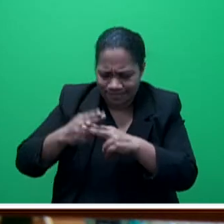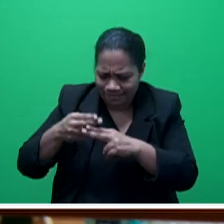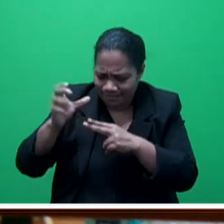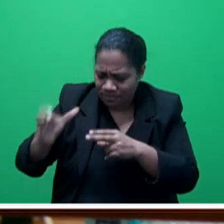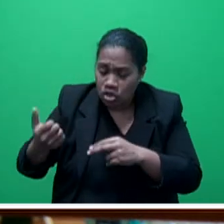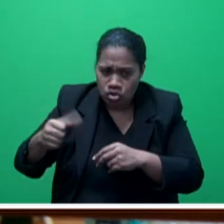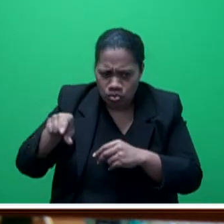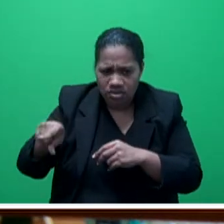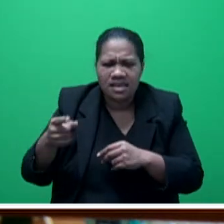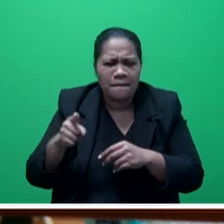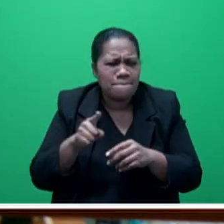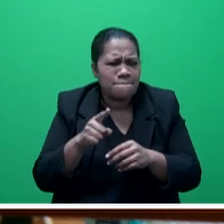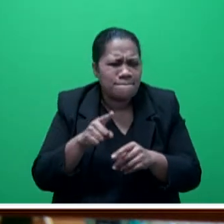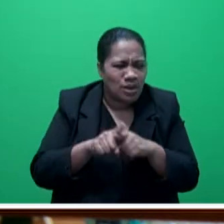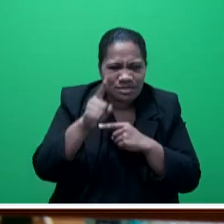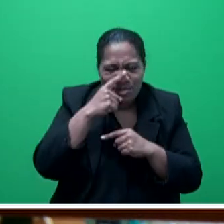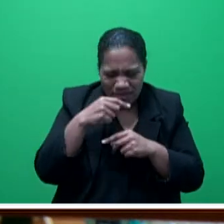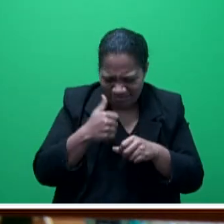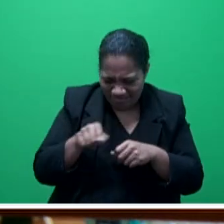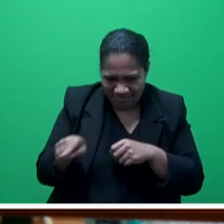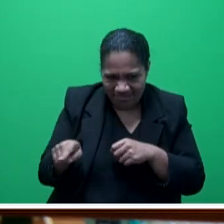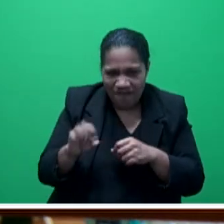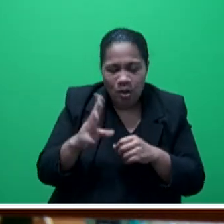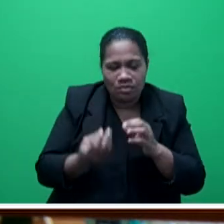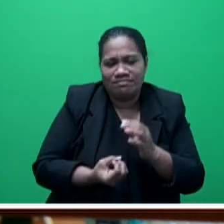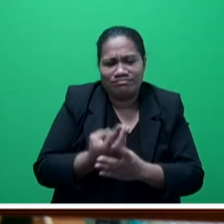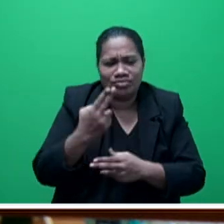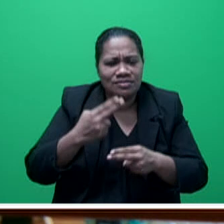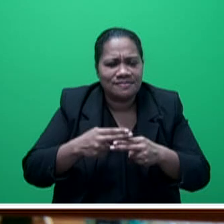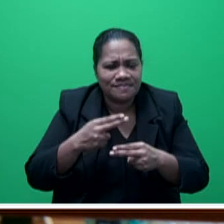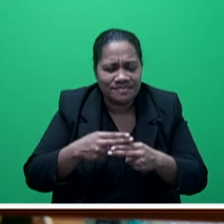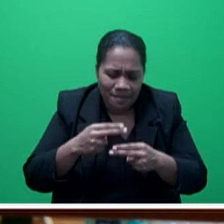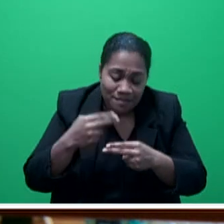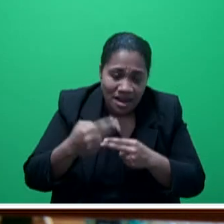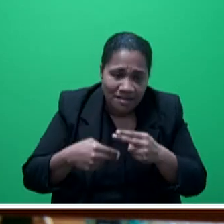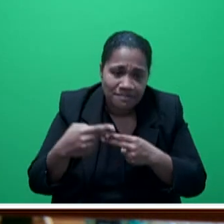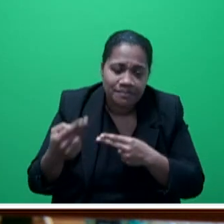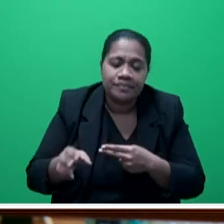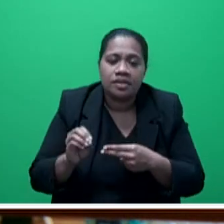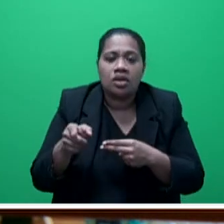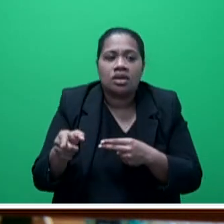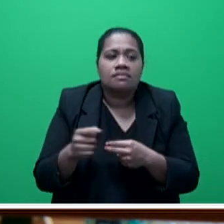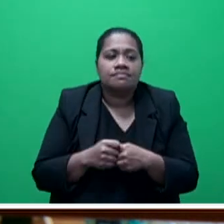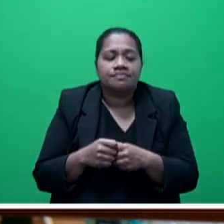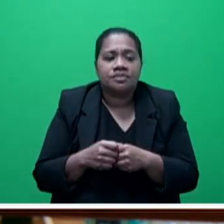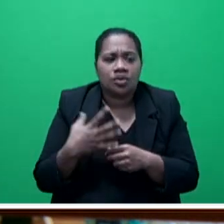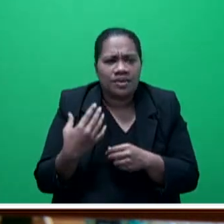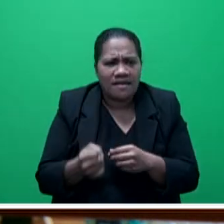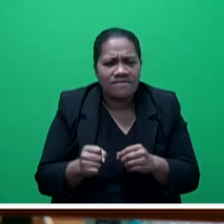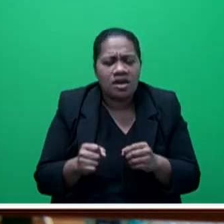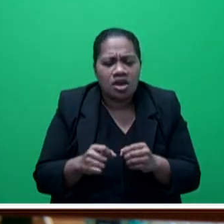Fiji. The Organic Fertilizer Initiative is aimed at reducing the impact of conventional farming practices on Fiji's